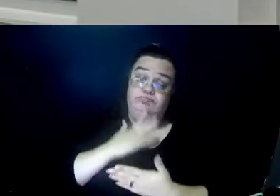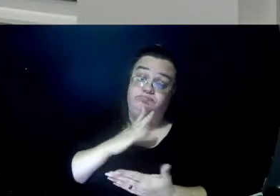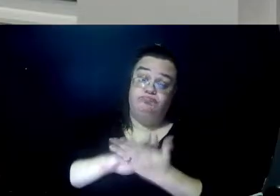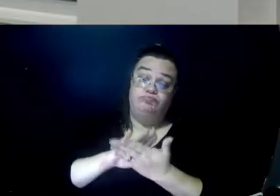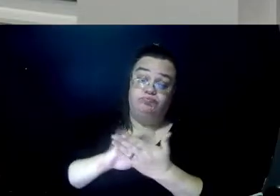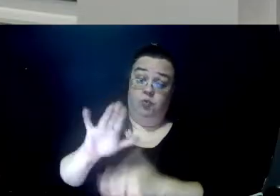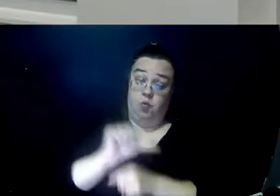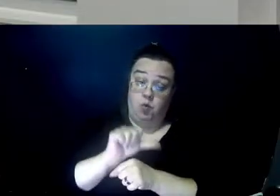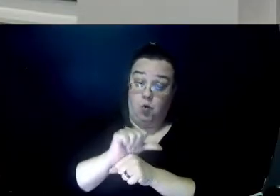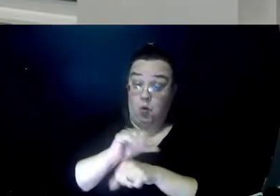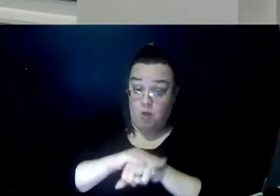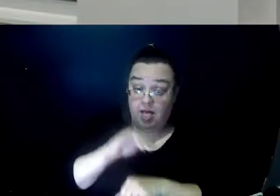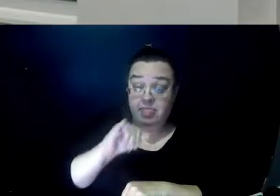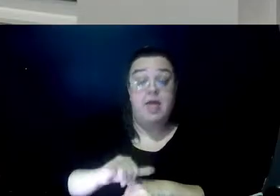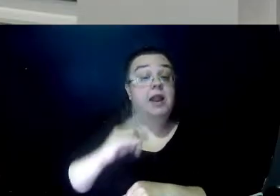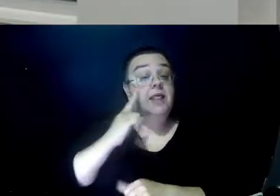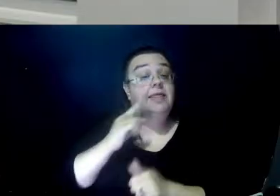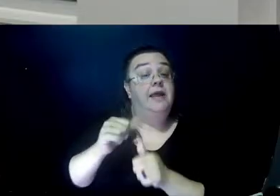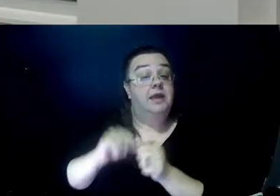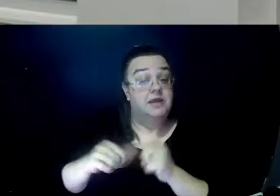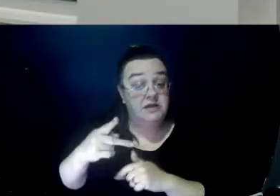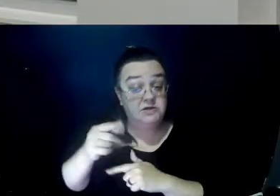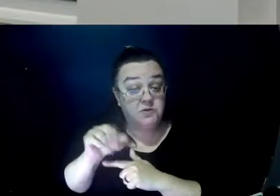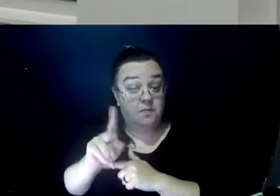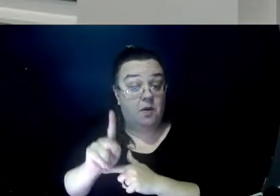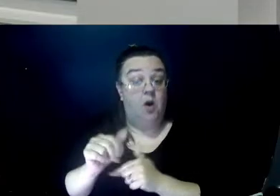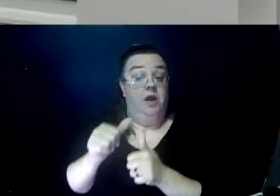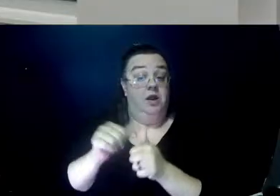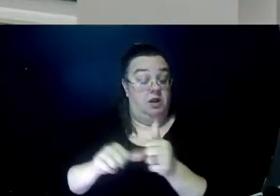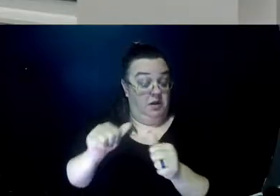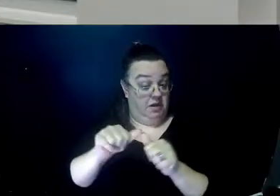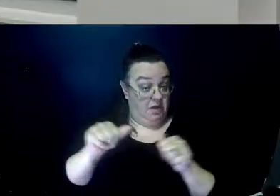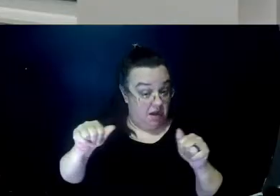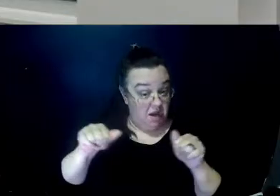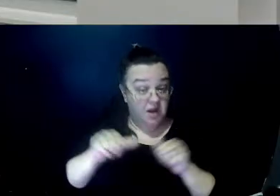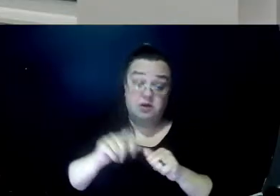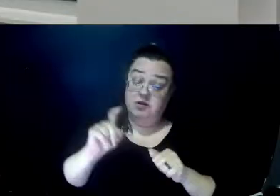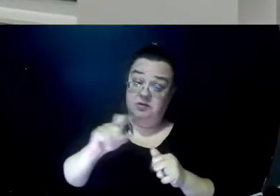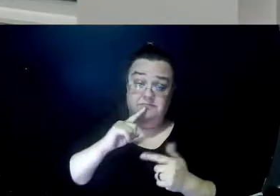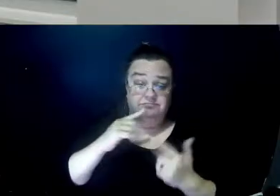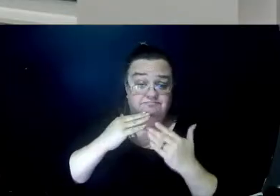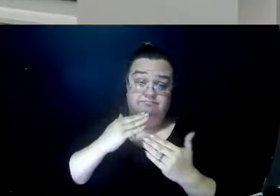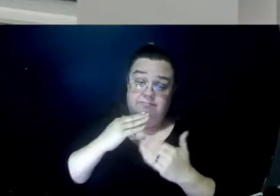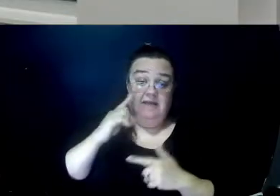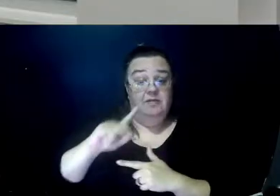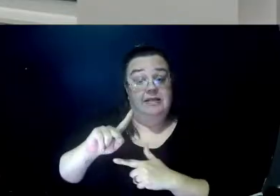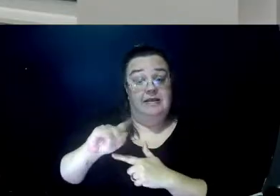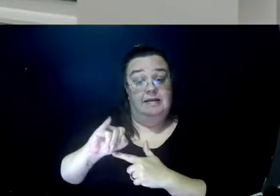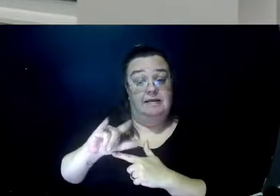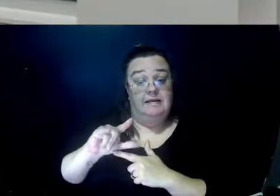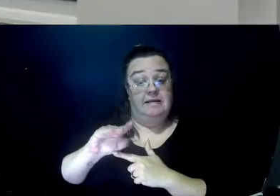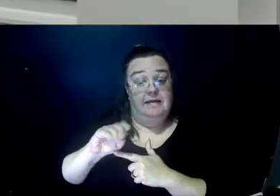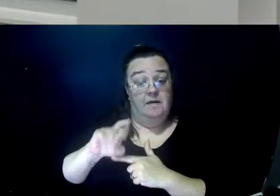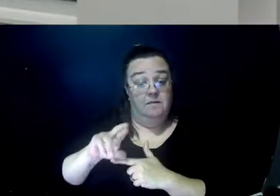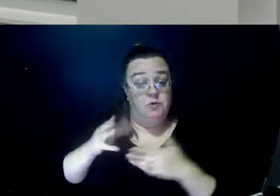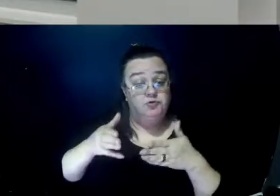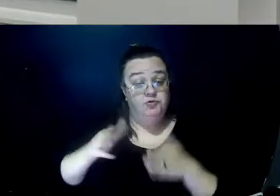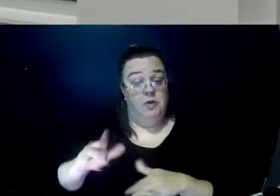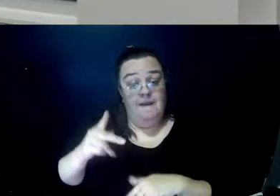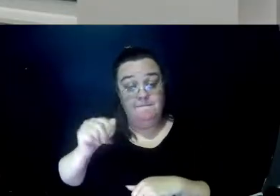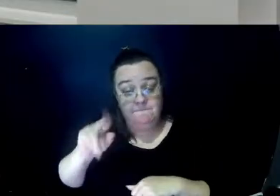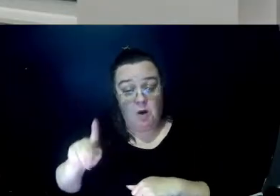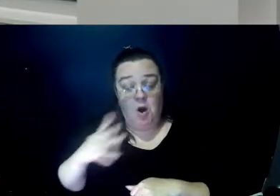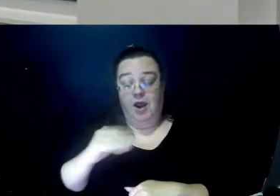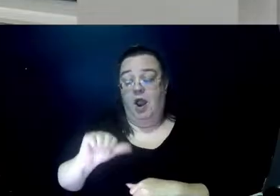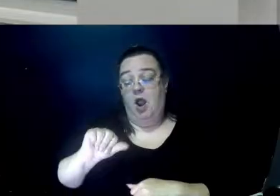think each park, each area, you're to be commended for the Kilmer Street Park and Arboretum.